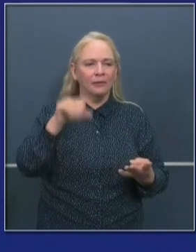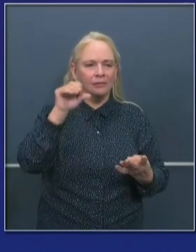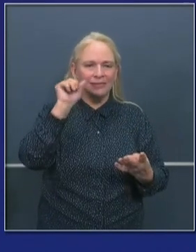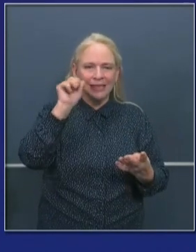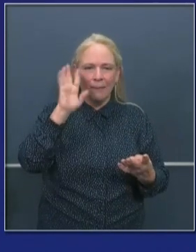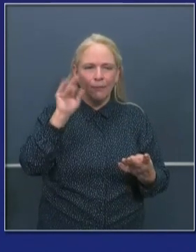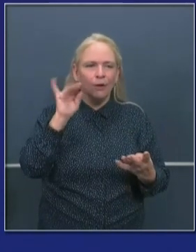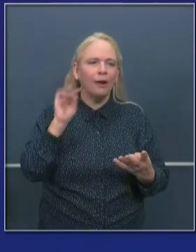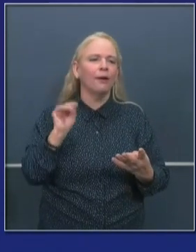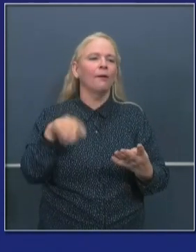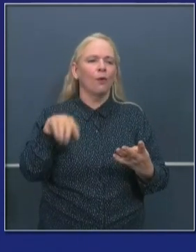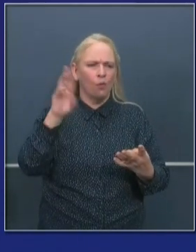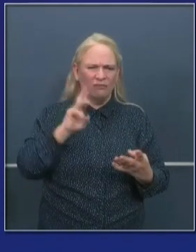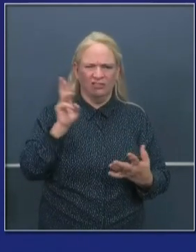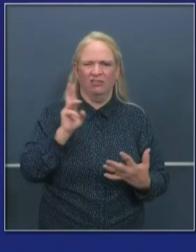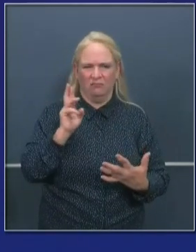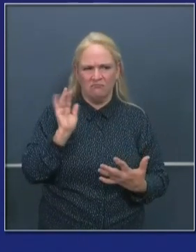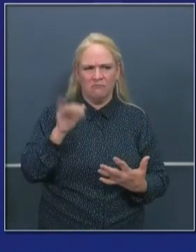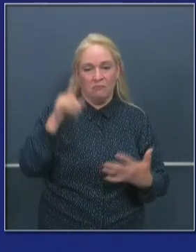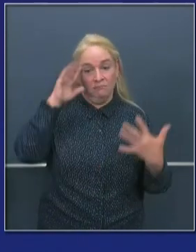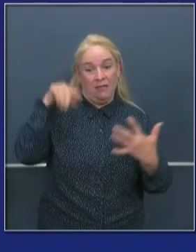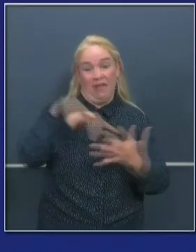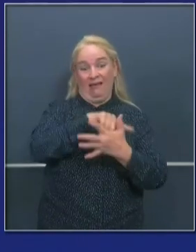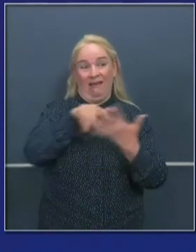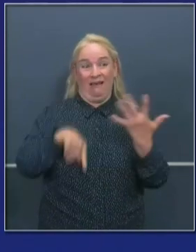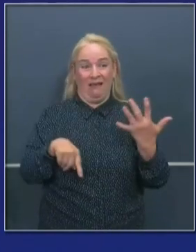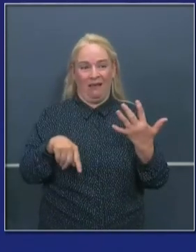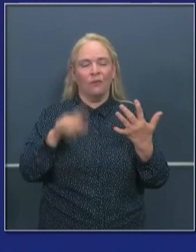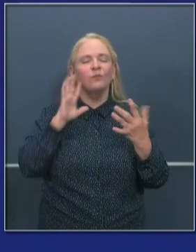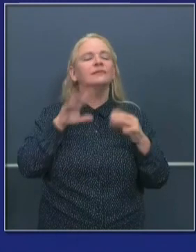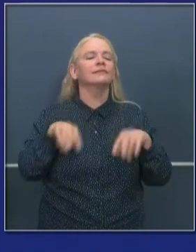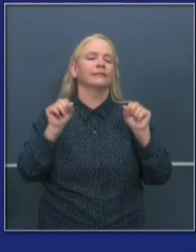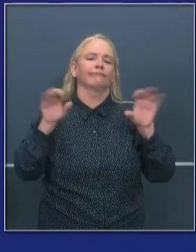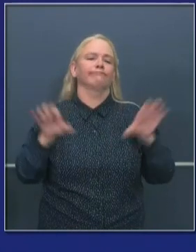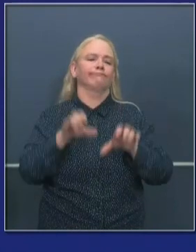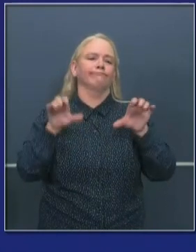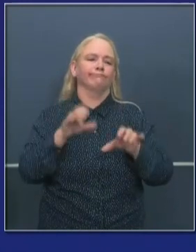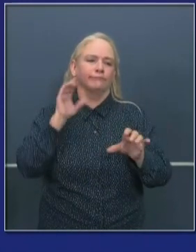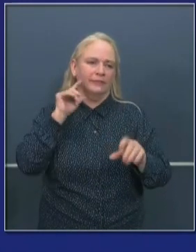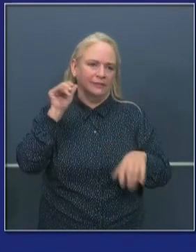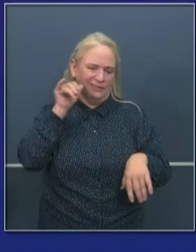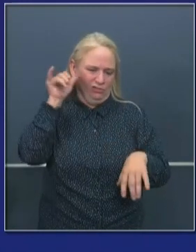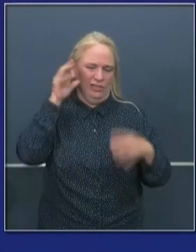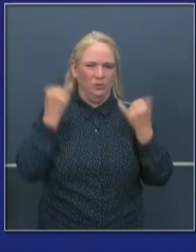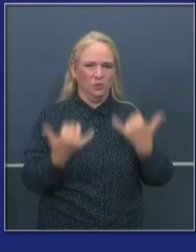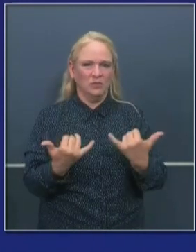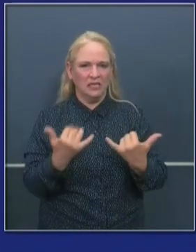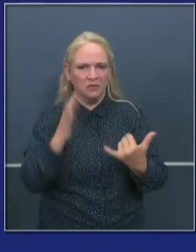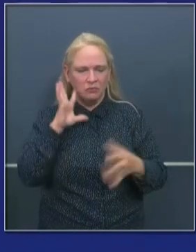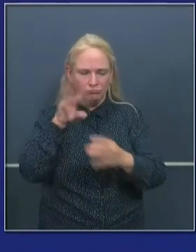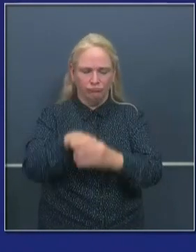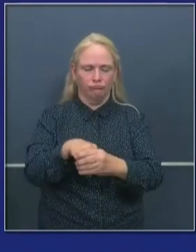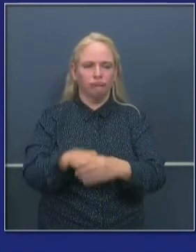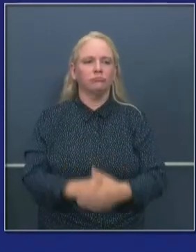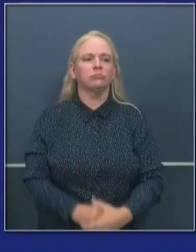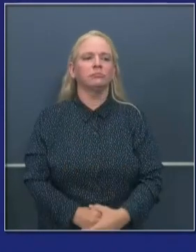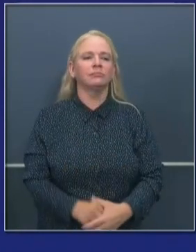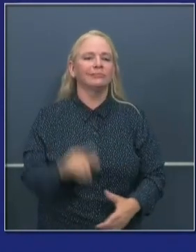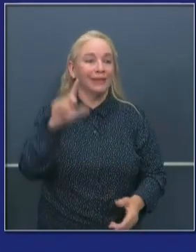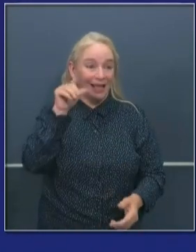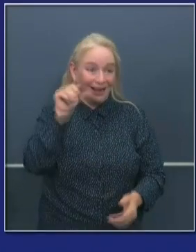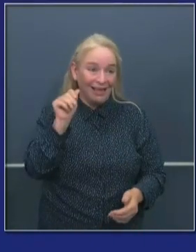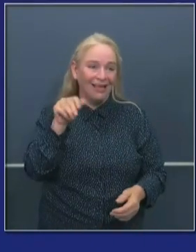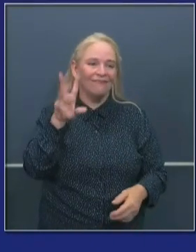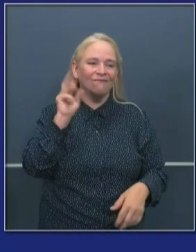We expect actions to be taken today and yesterday. LA led Kings County, Ventura, Solano, and we